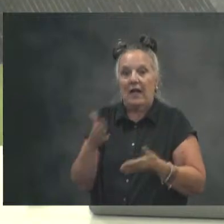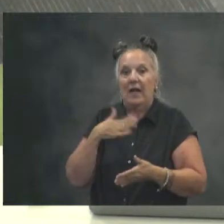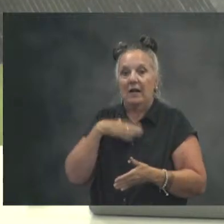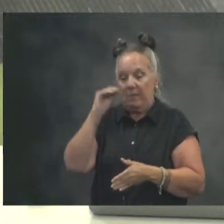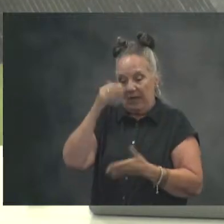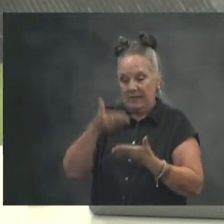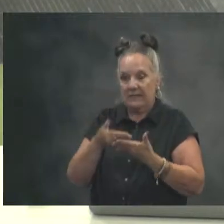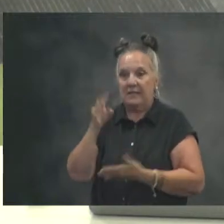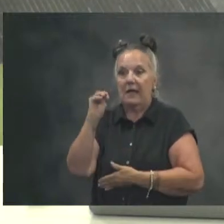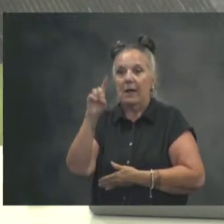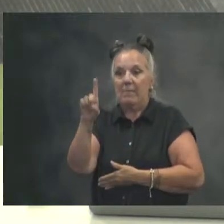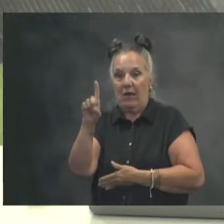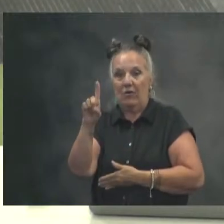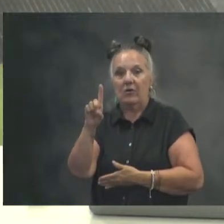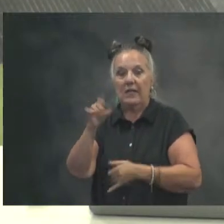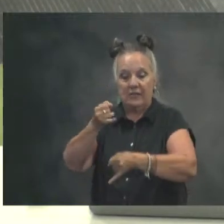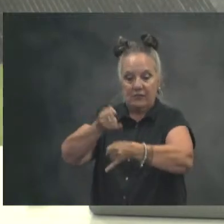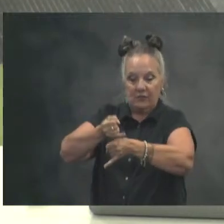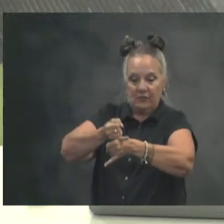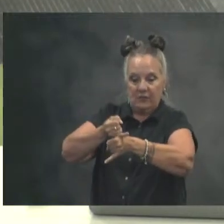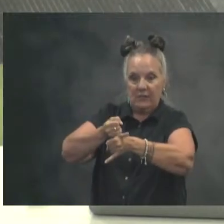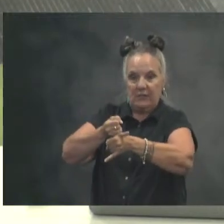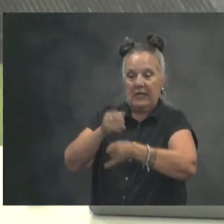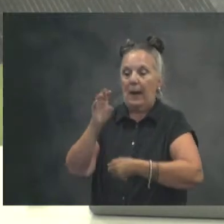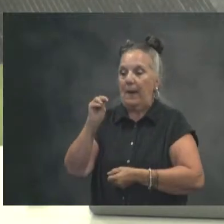for the Deaf. Miss Deaf